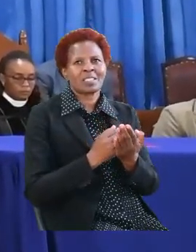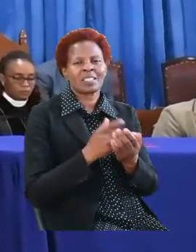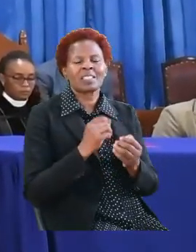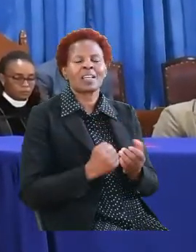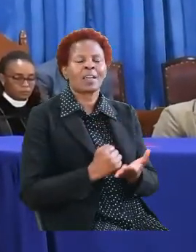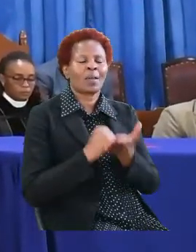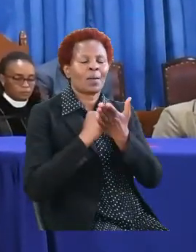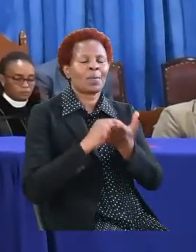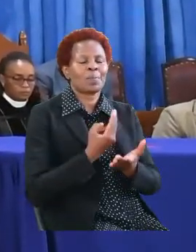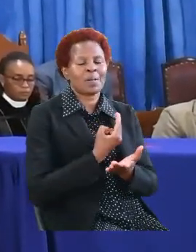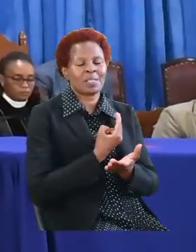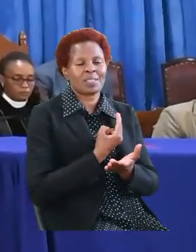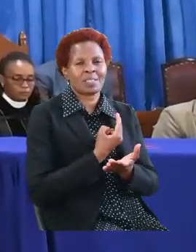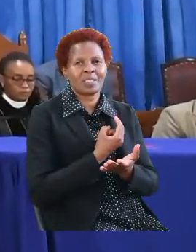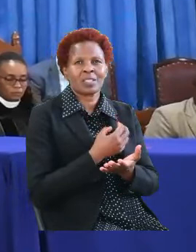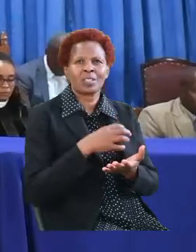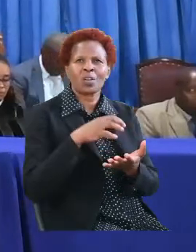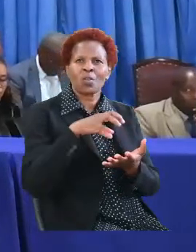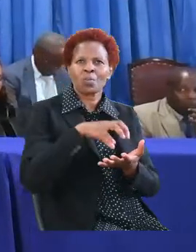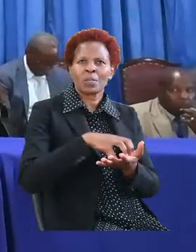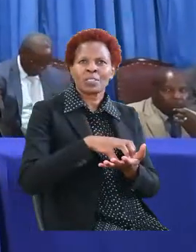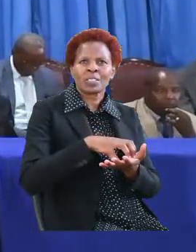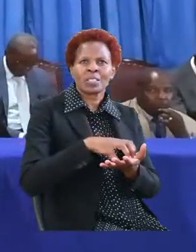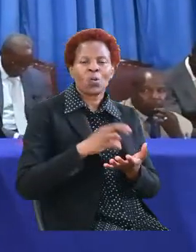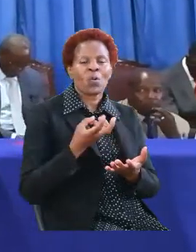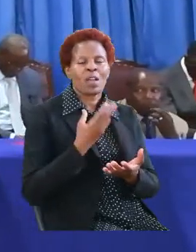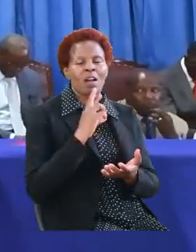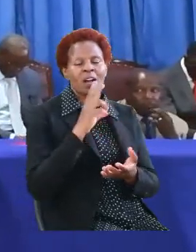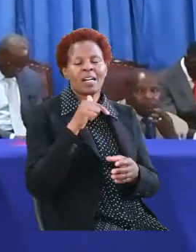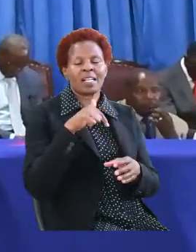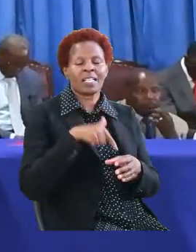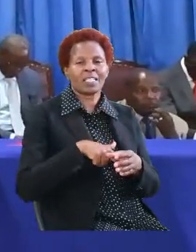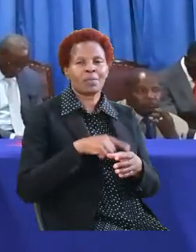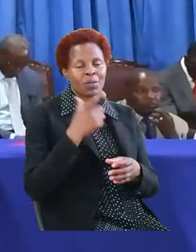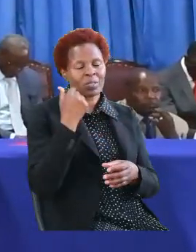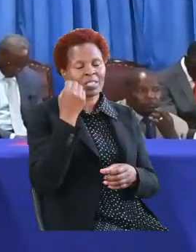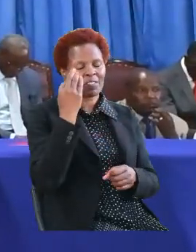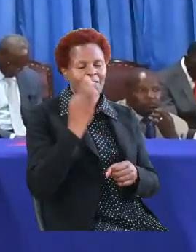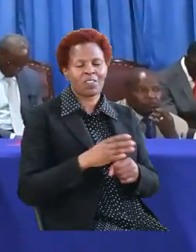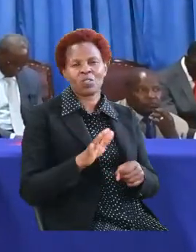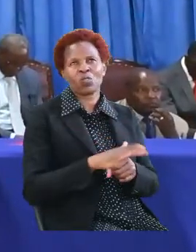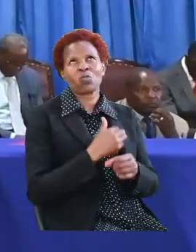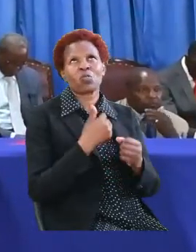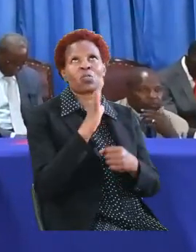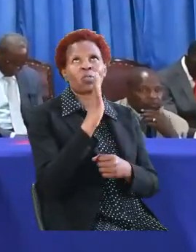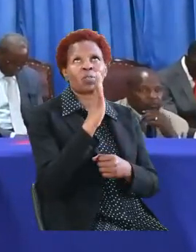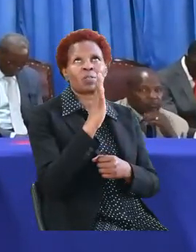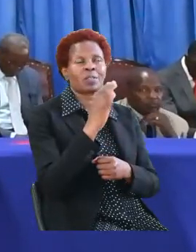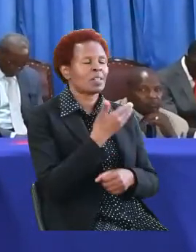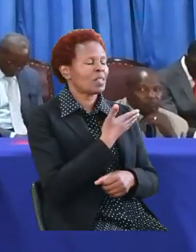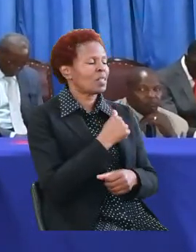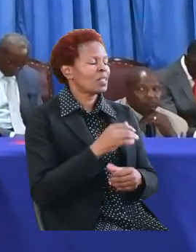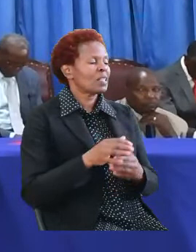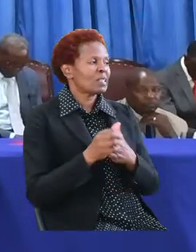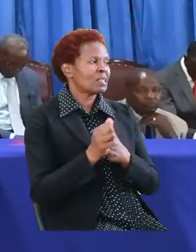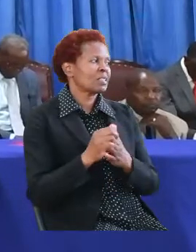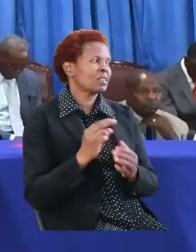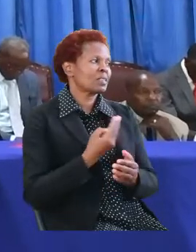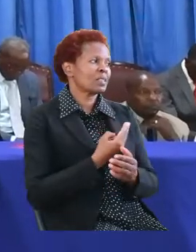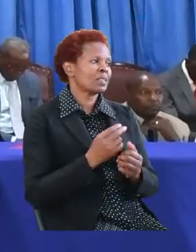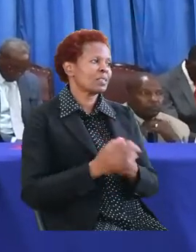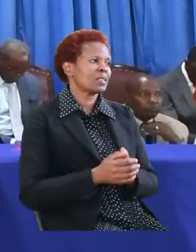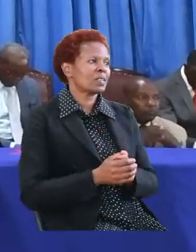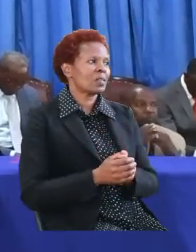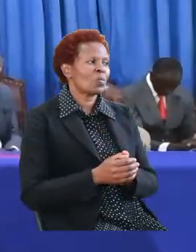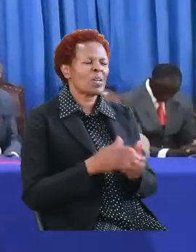situations and in the things that we are in. Because he's a faithful God. Praise and worship, just give us a chorus as